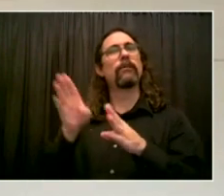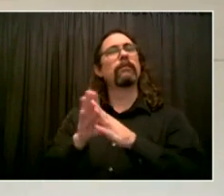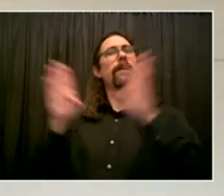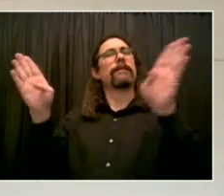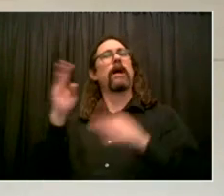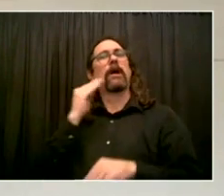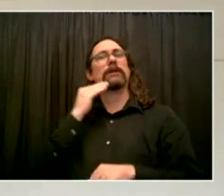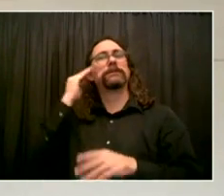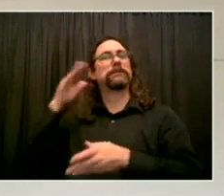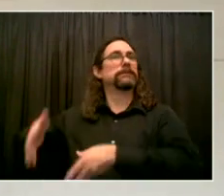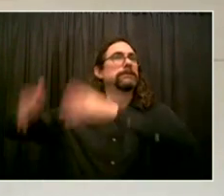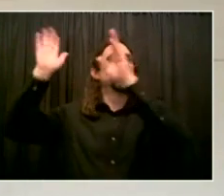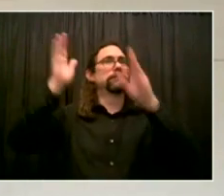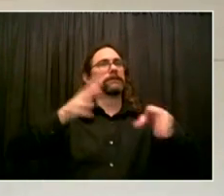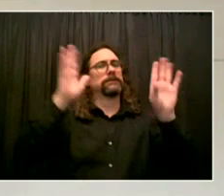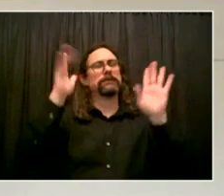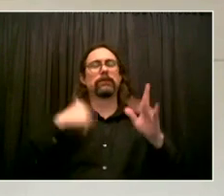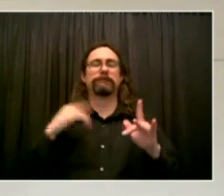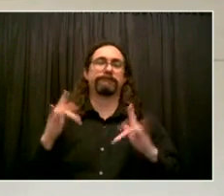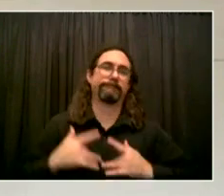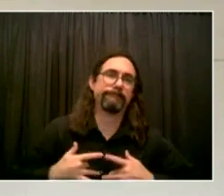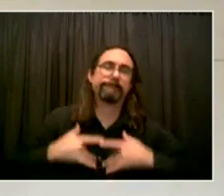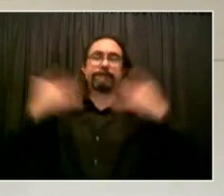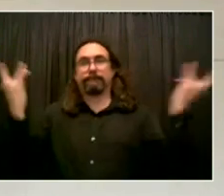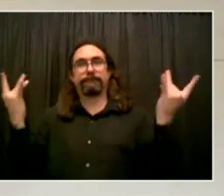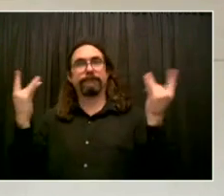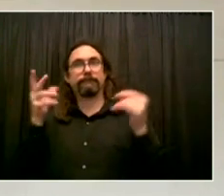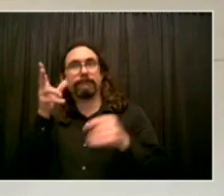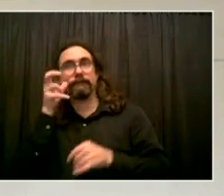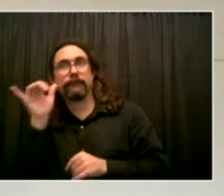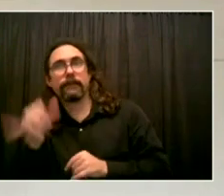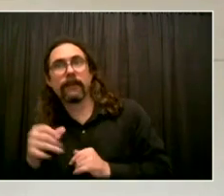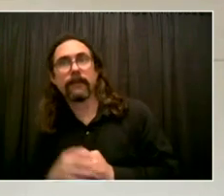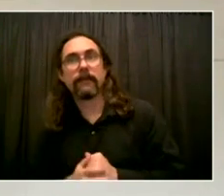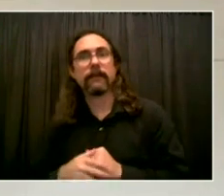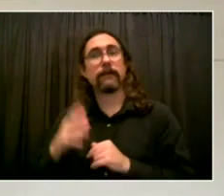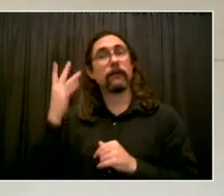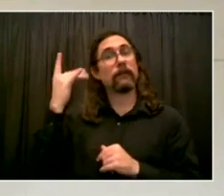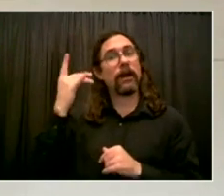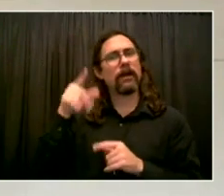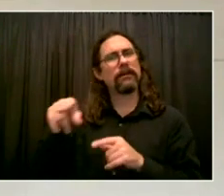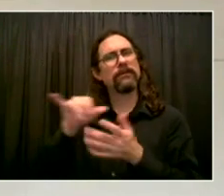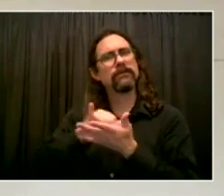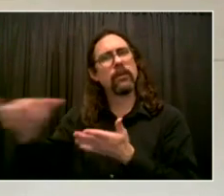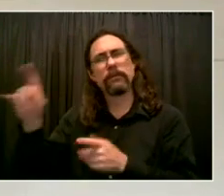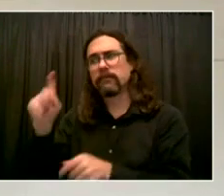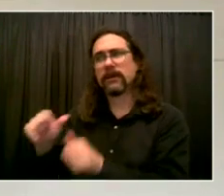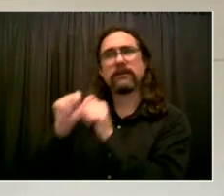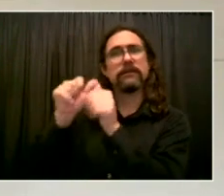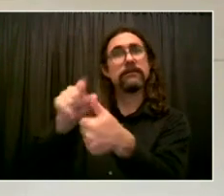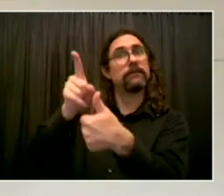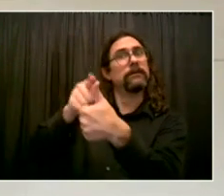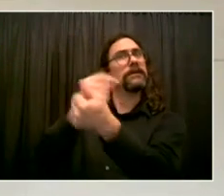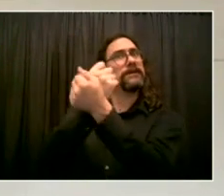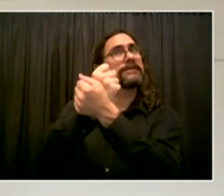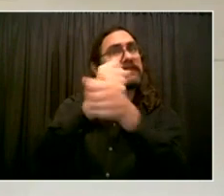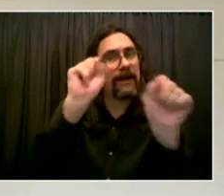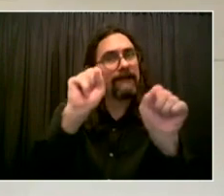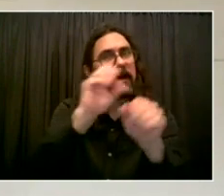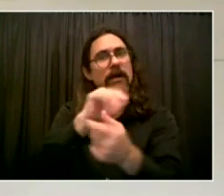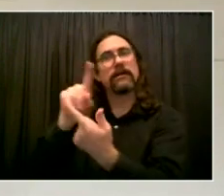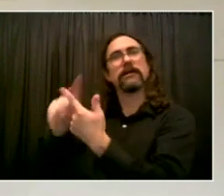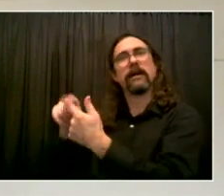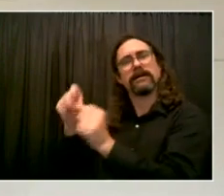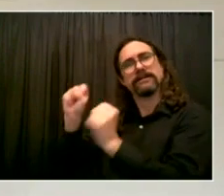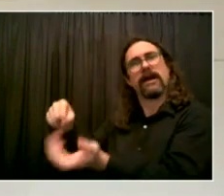and affordable housing is critical to public health and economic stability. And for years, we have pushed for investments